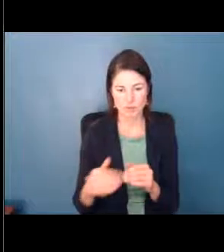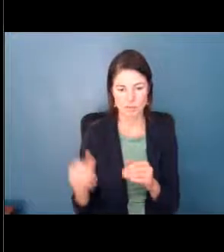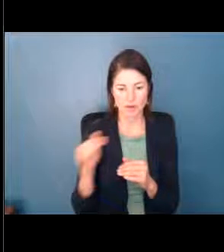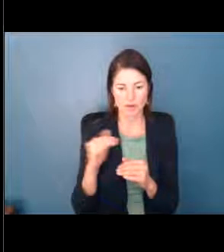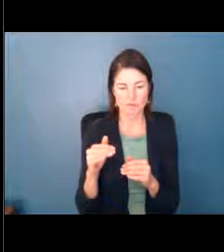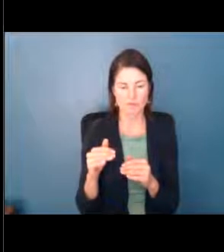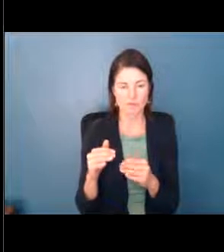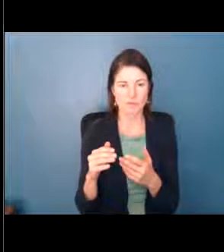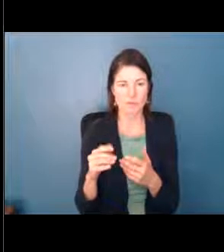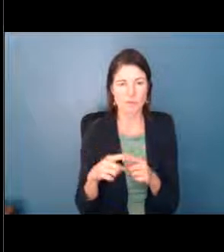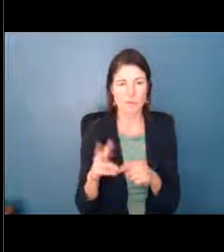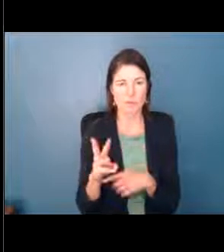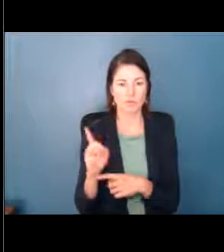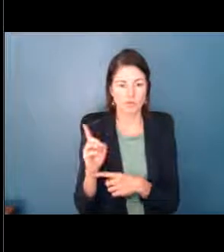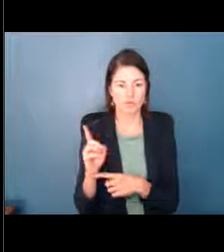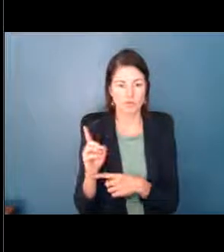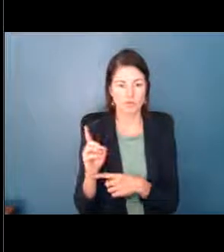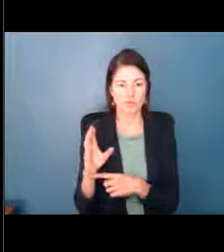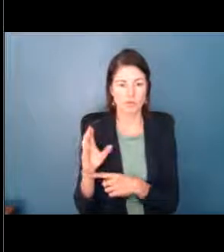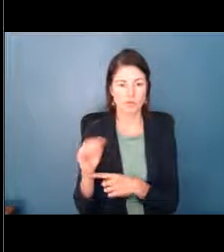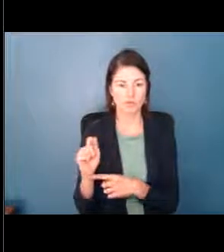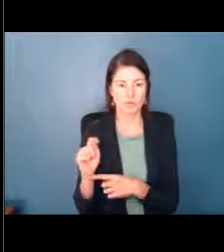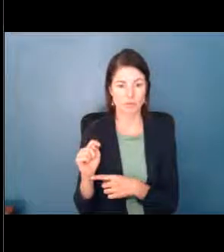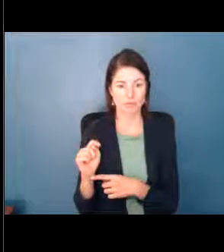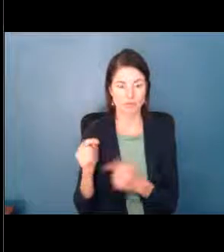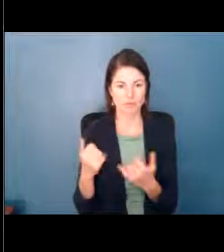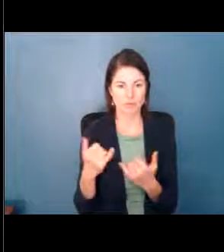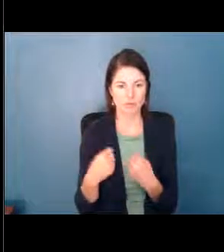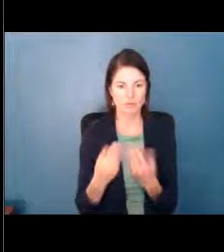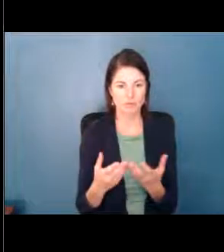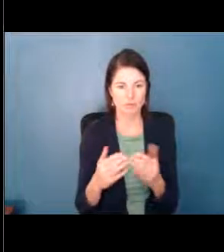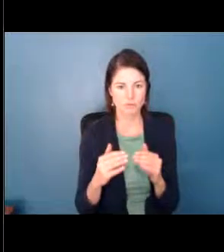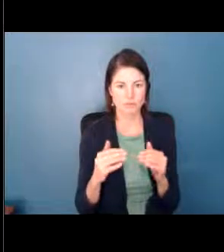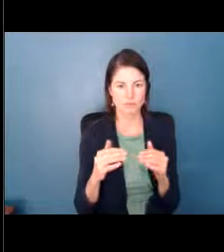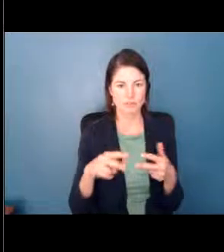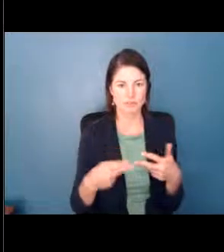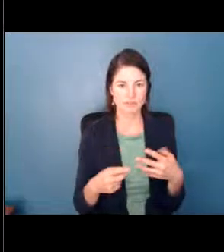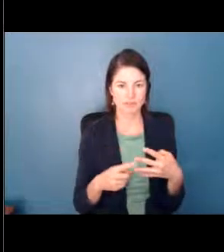bidder withdrew their bid, and Caltrans is now looking to award the contract to the second lowest bidder.